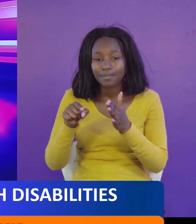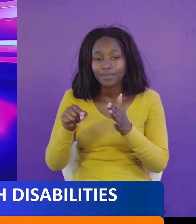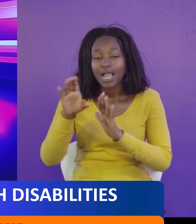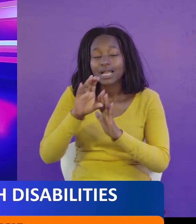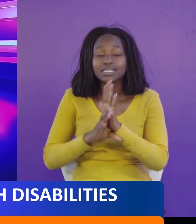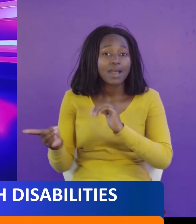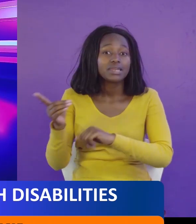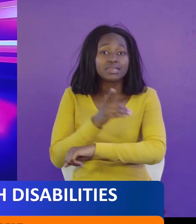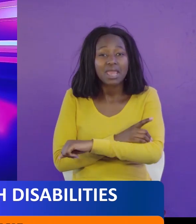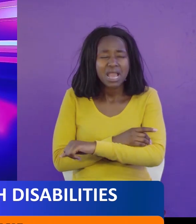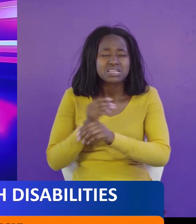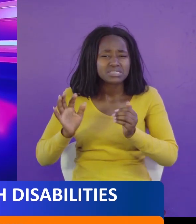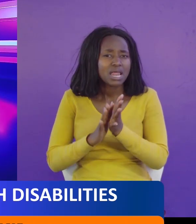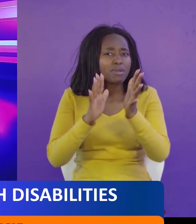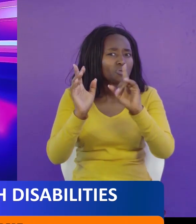is a challenge.